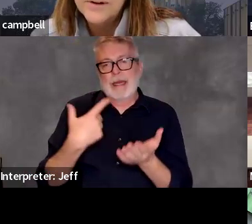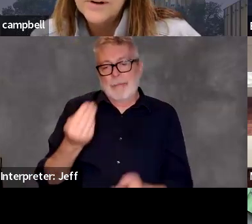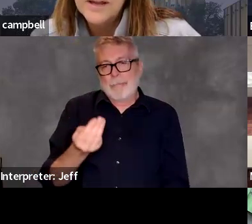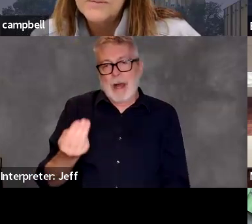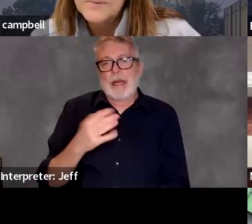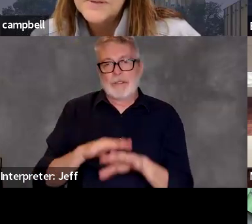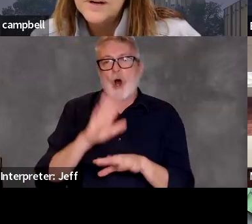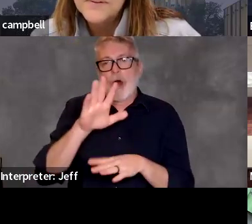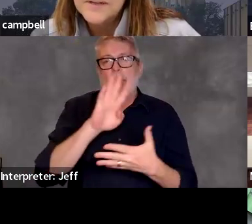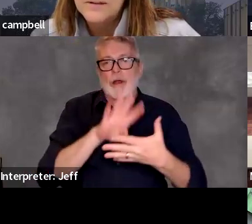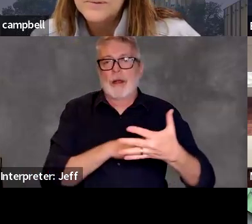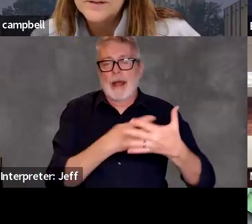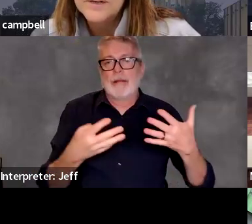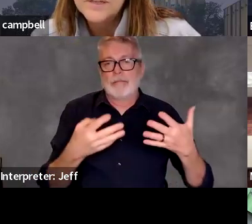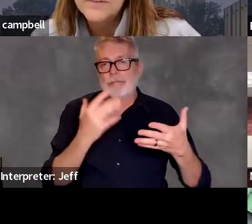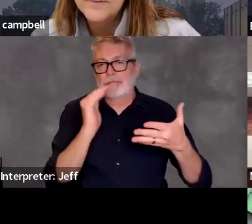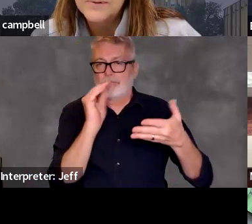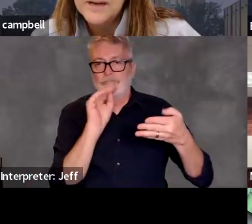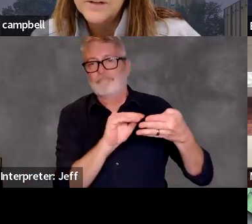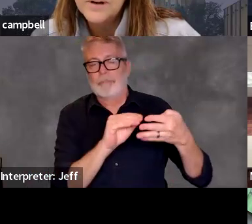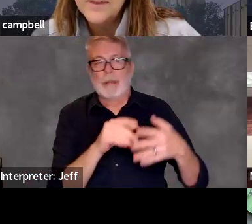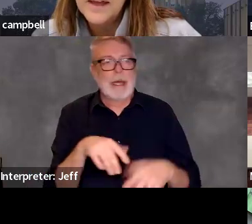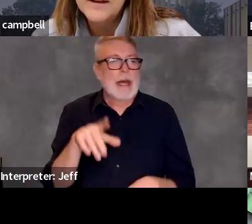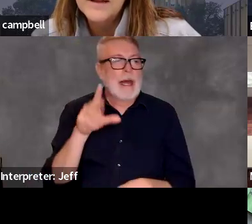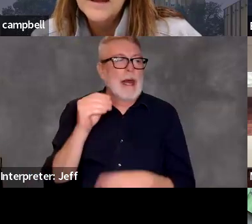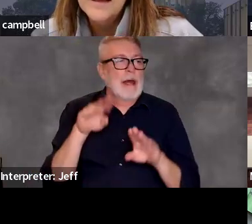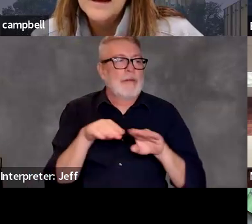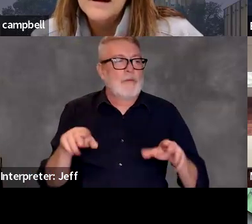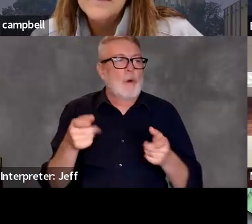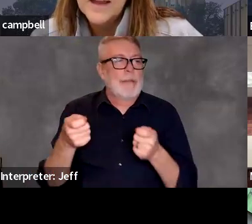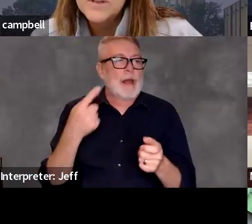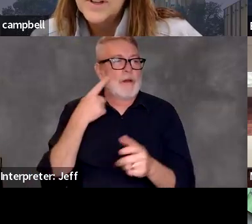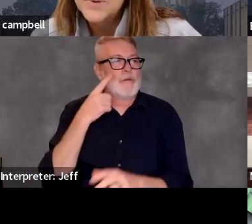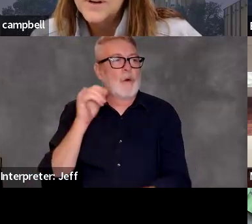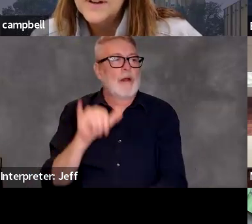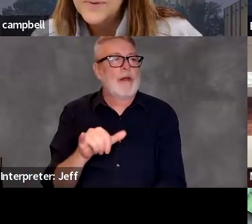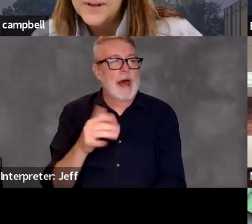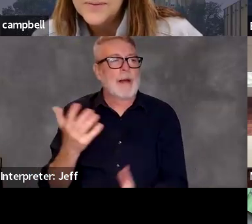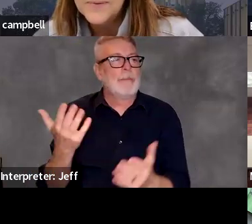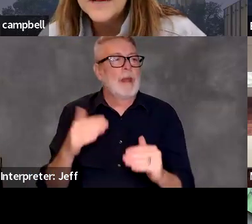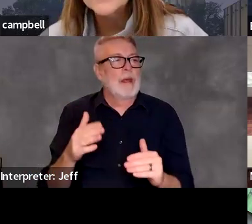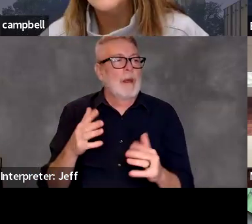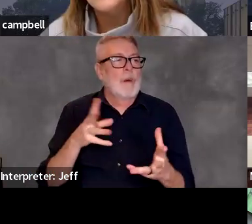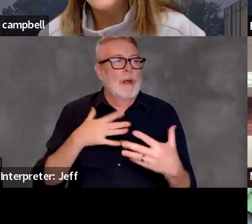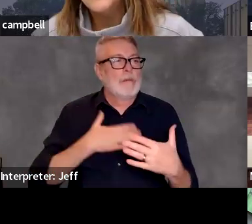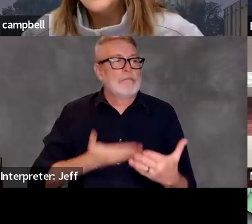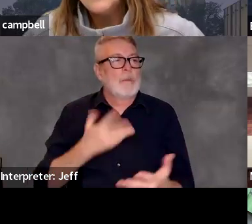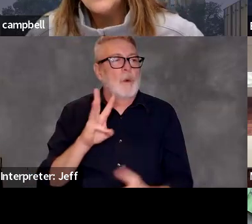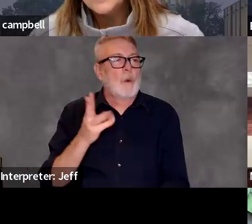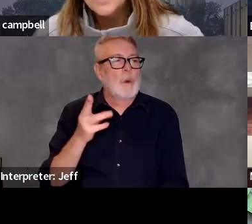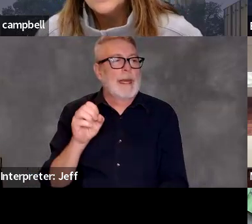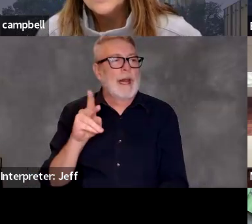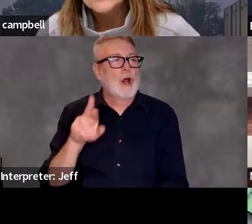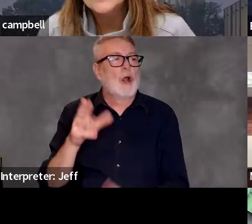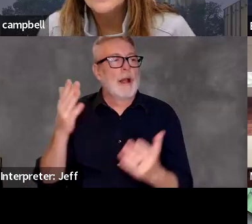the calendar, and Representative Skylar Wheeler is the floor manager on that. House File 2543, some people I know